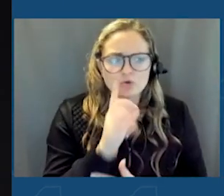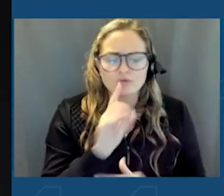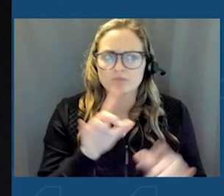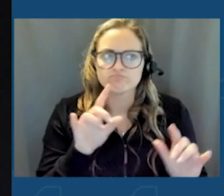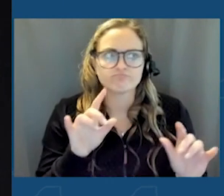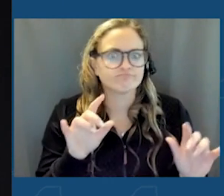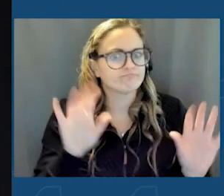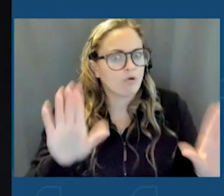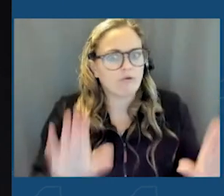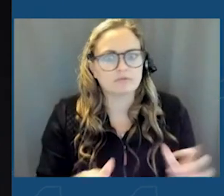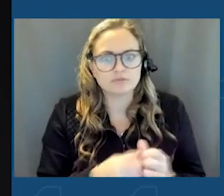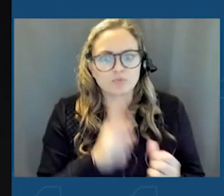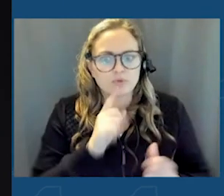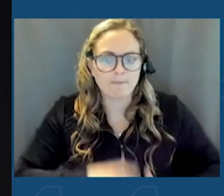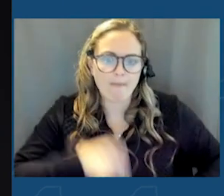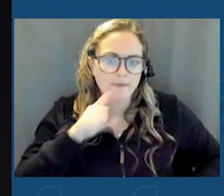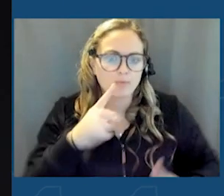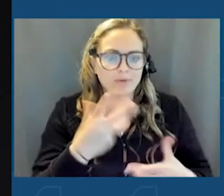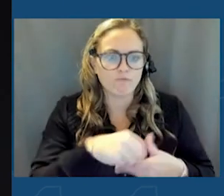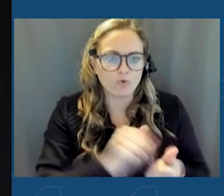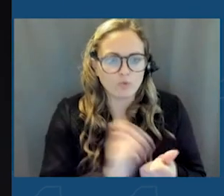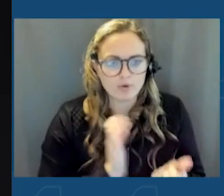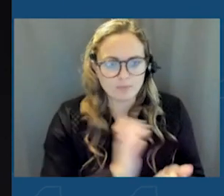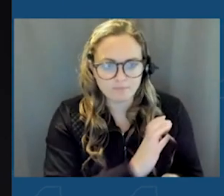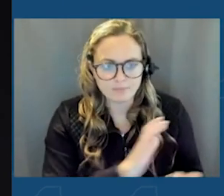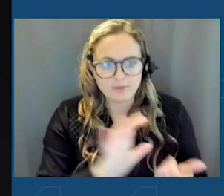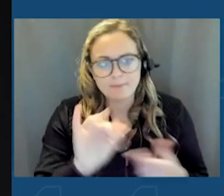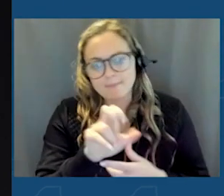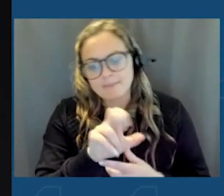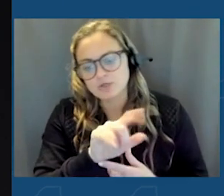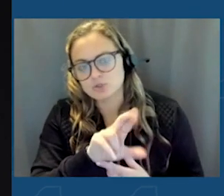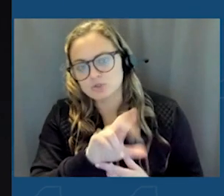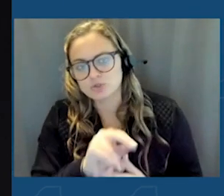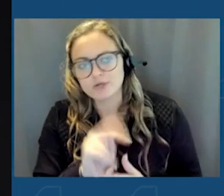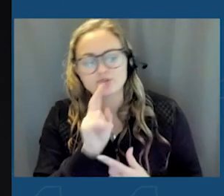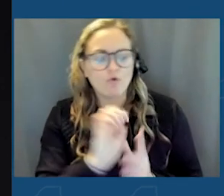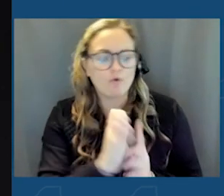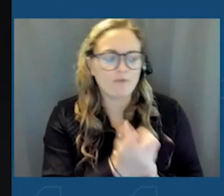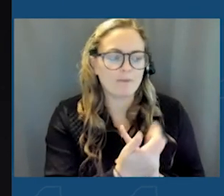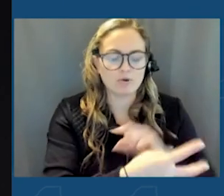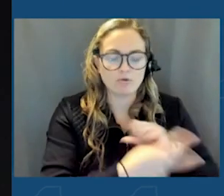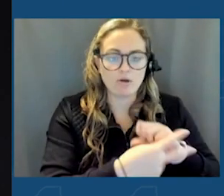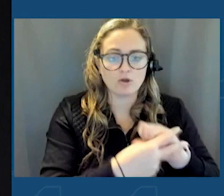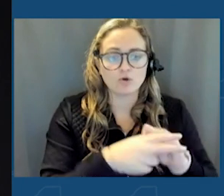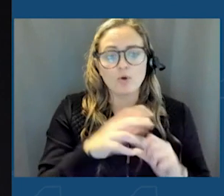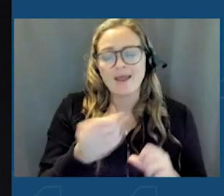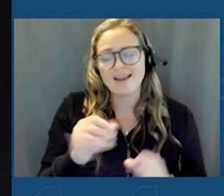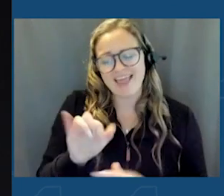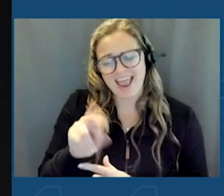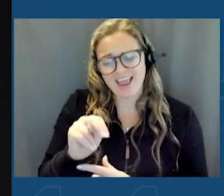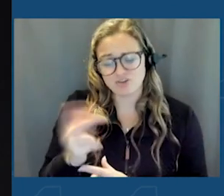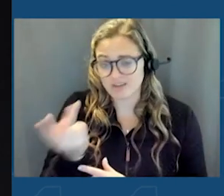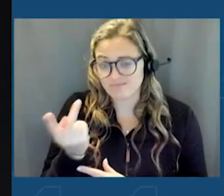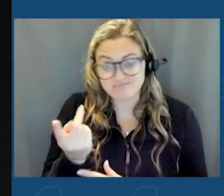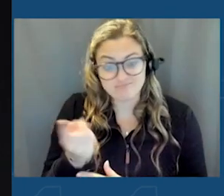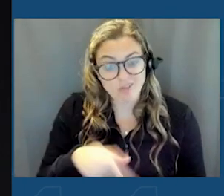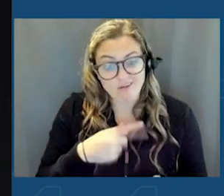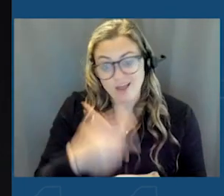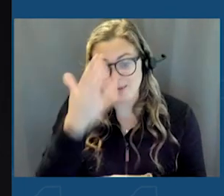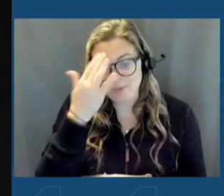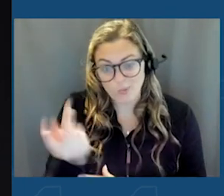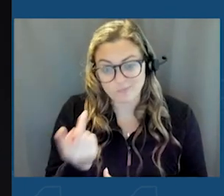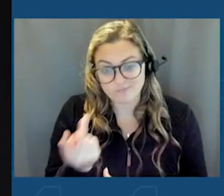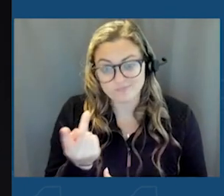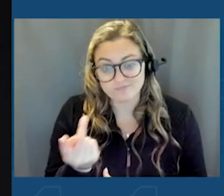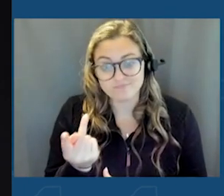administration. Our Commissioner, Basil Sagos of the Department of Environmental Conservation, and Adrian, we've known each other a long time. You are one of